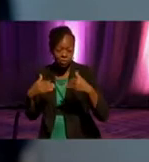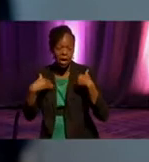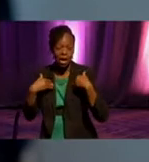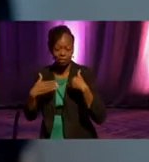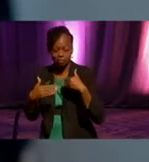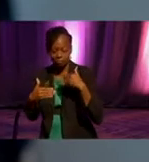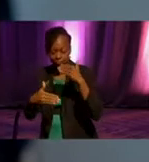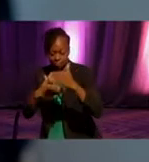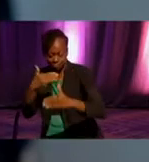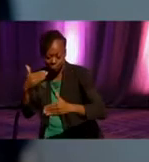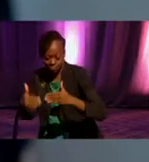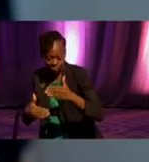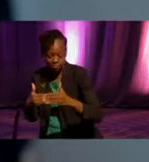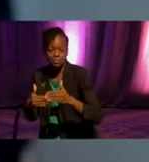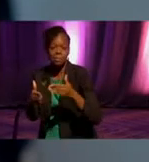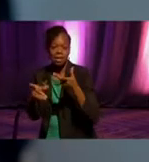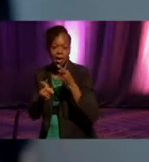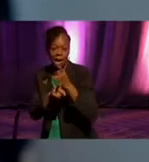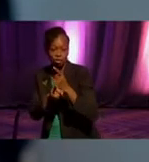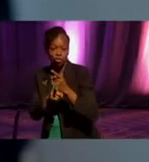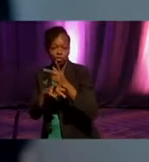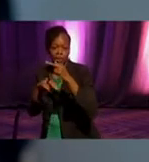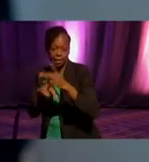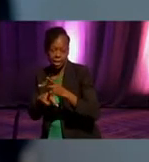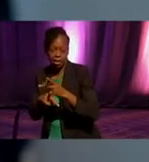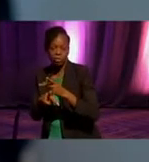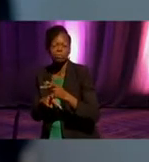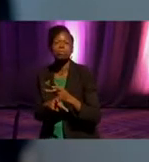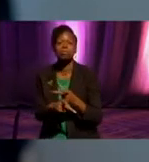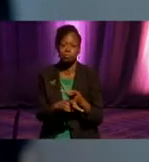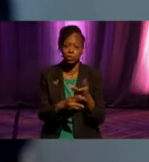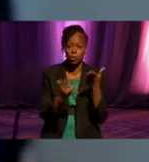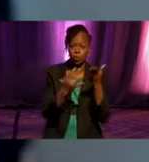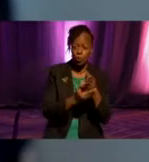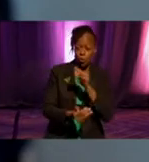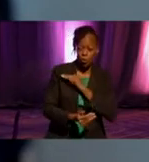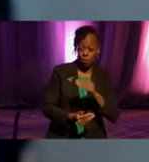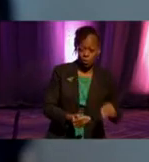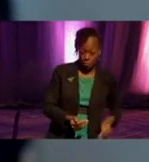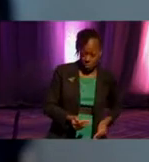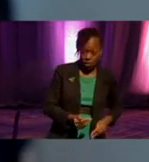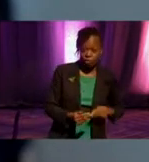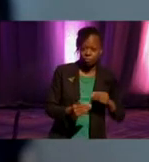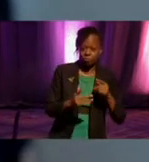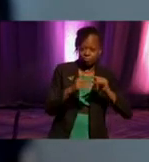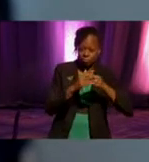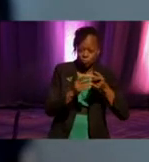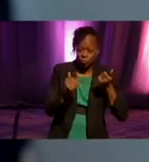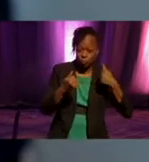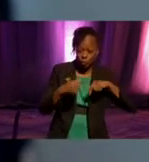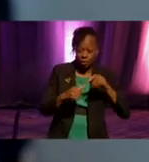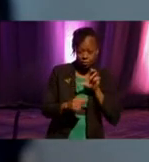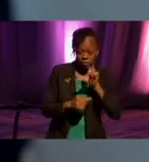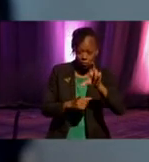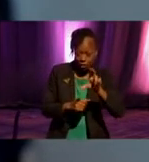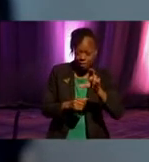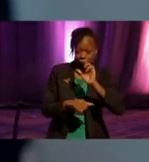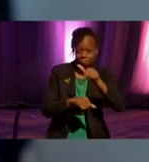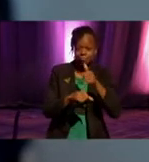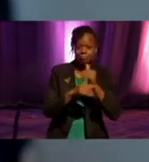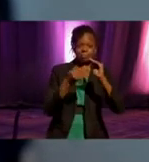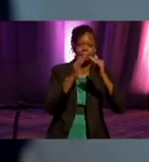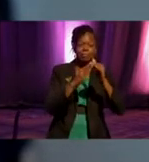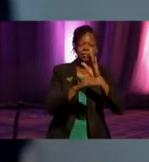recommendations of the Mayor's Commission on Healthcare Transformation, we've invested in the creation of an initiative that connects community-based